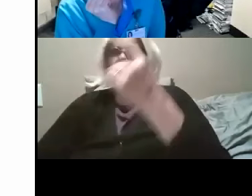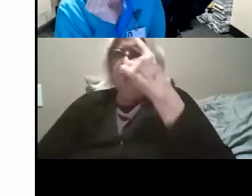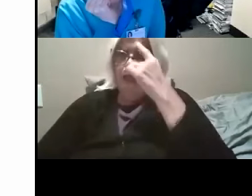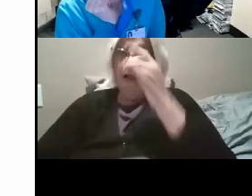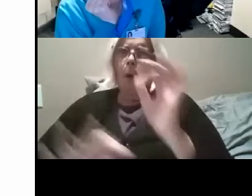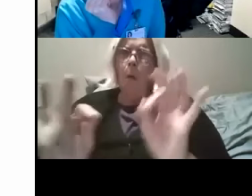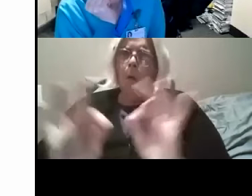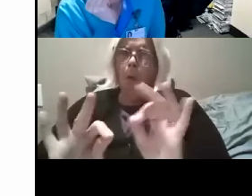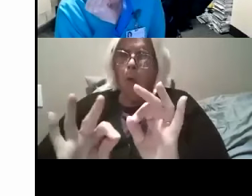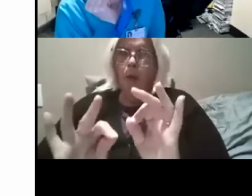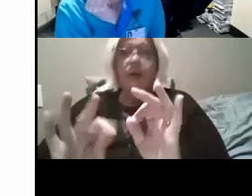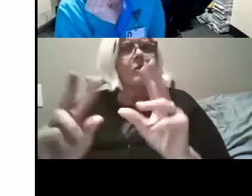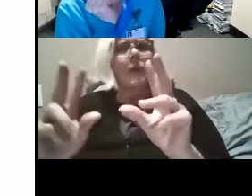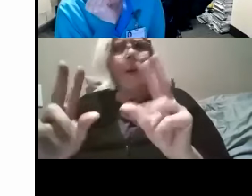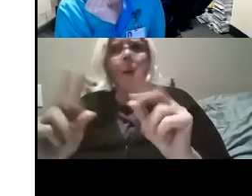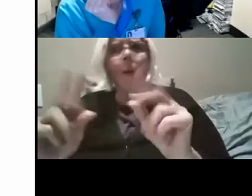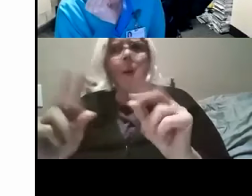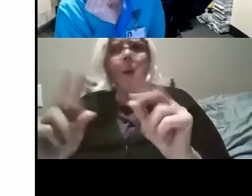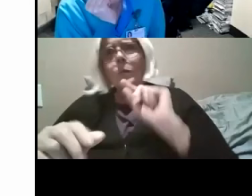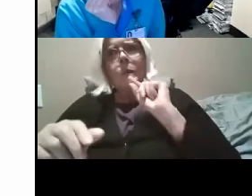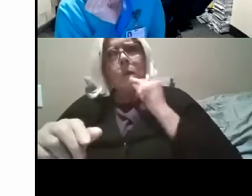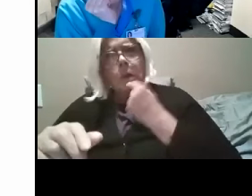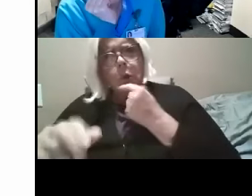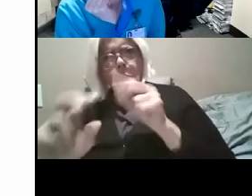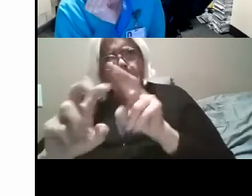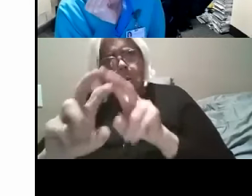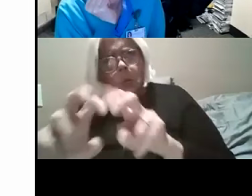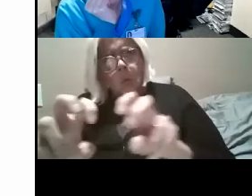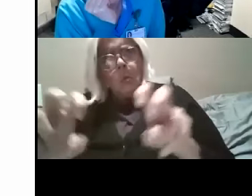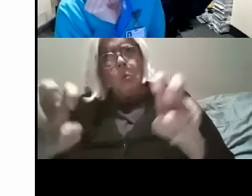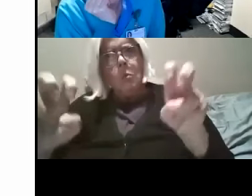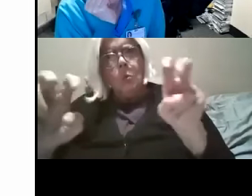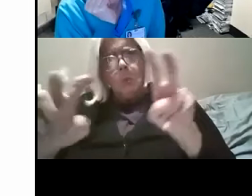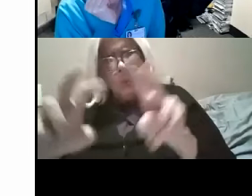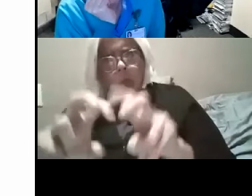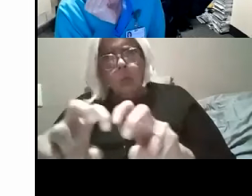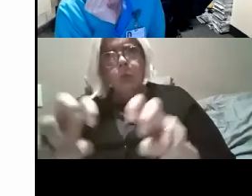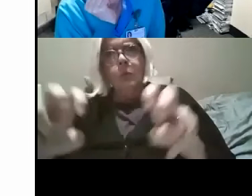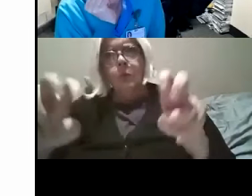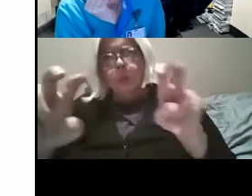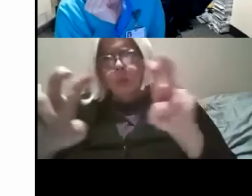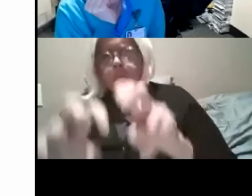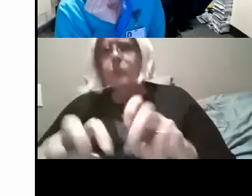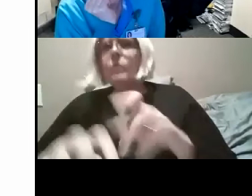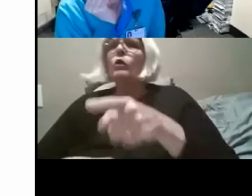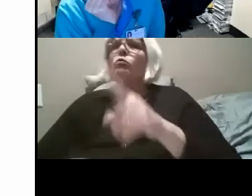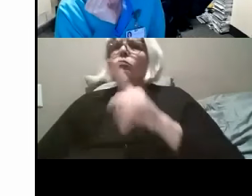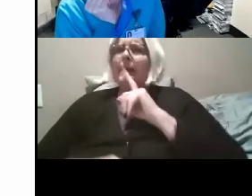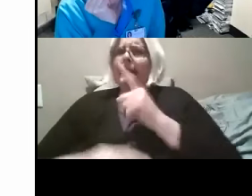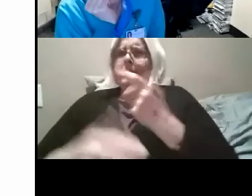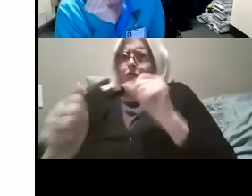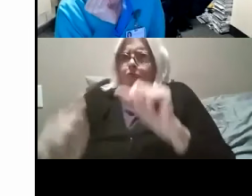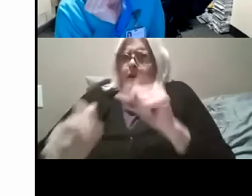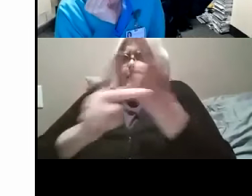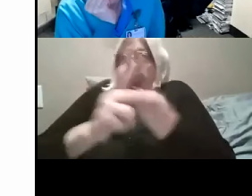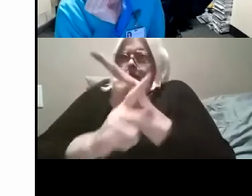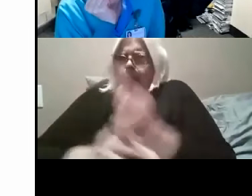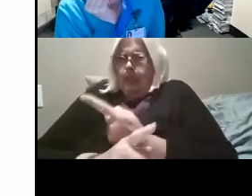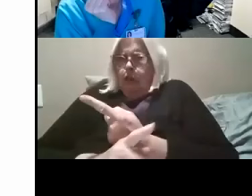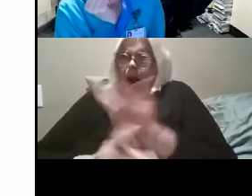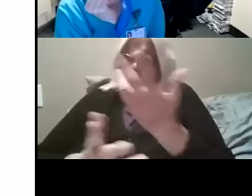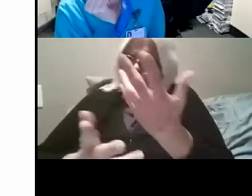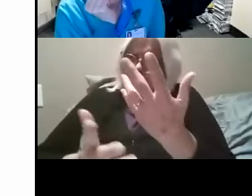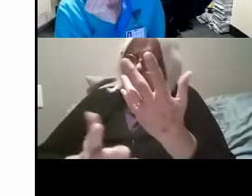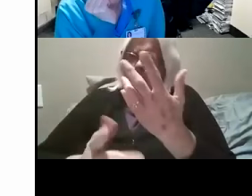and benefits of this vaccine. And they really weighed it in the context of what is the right thing to do for the child, not to end